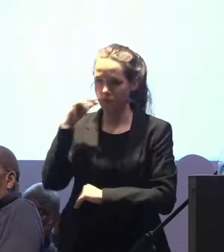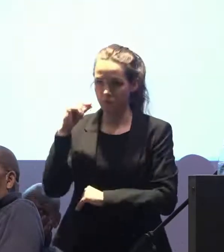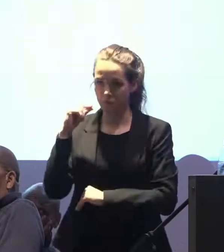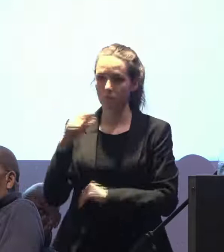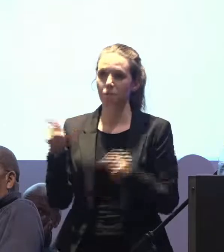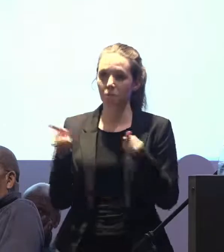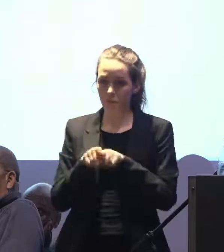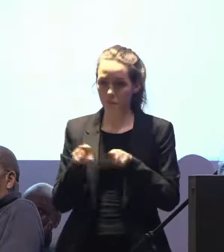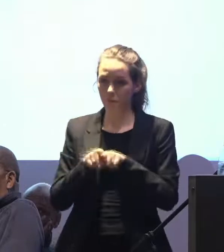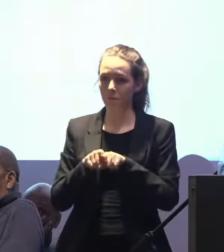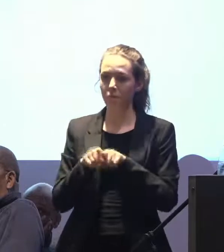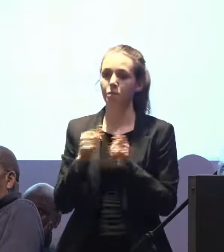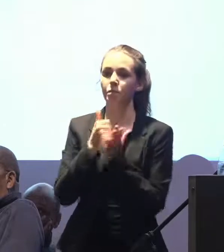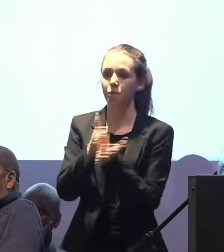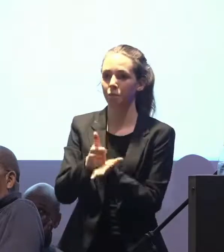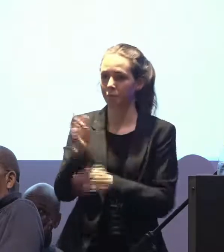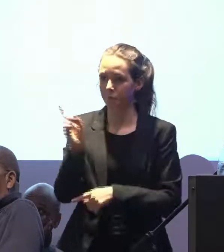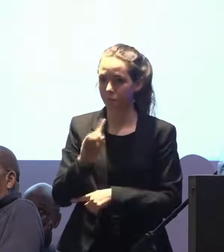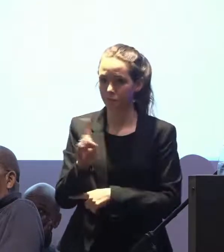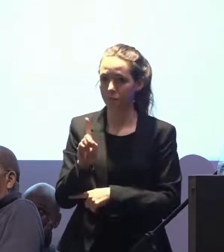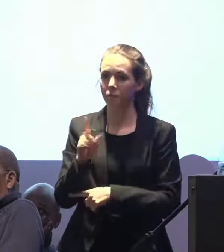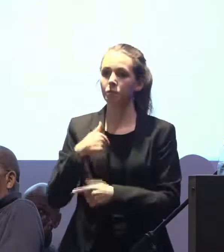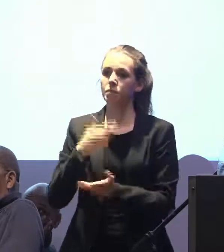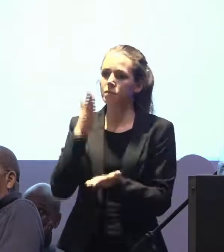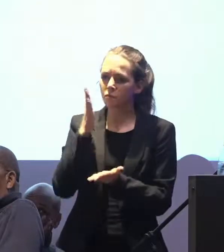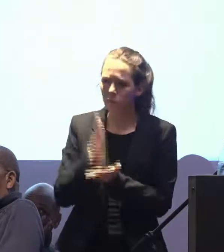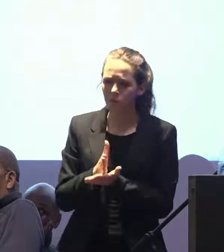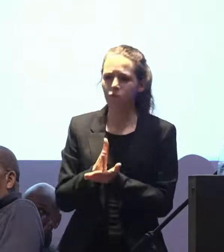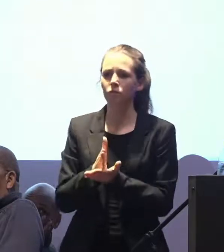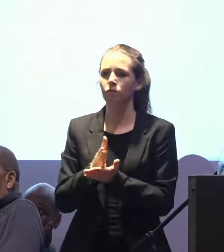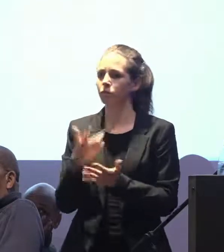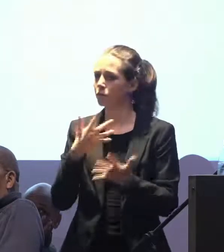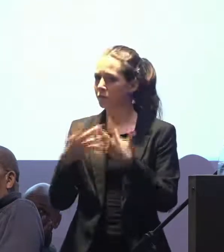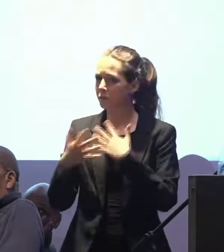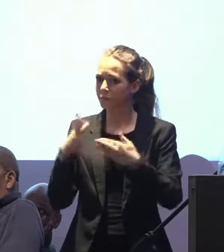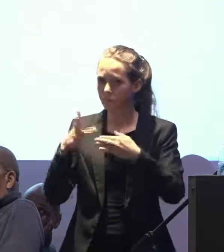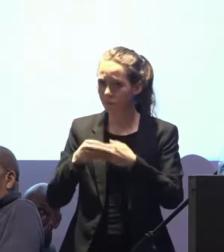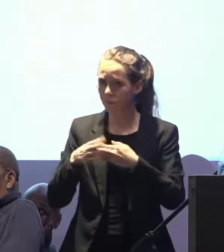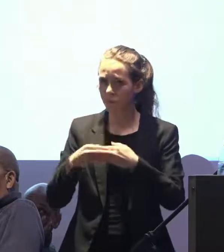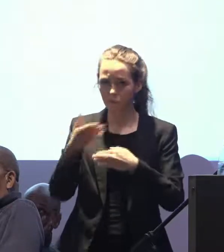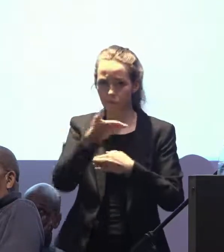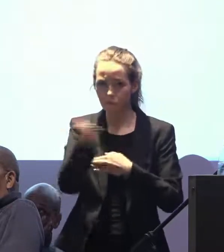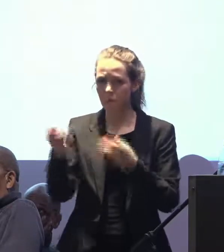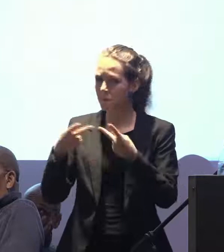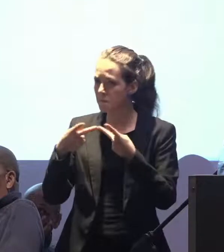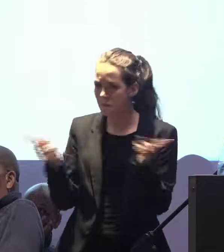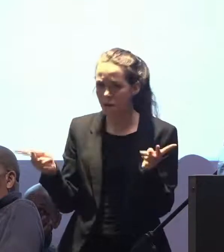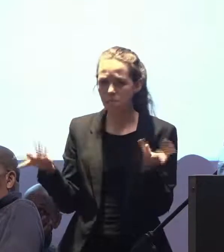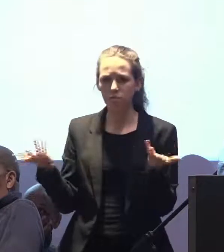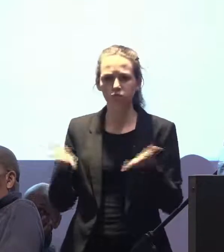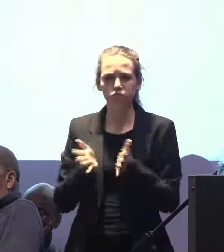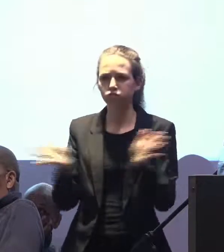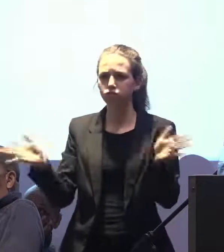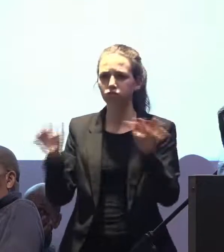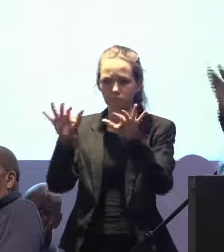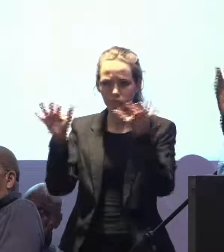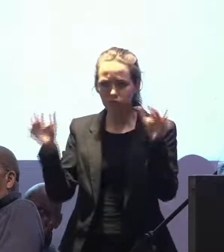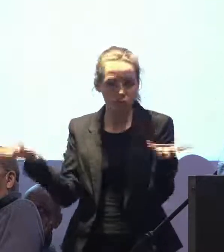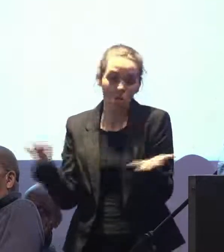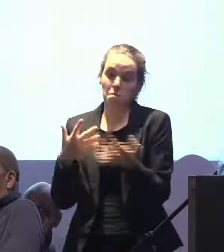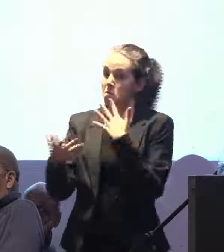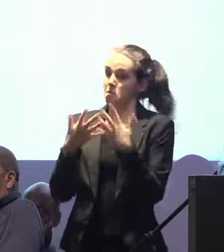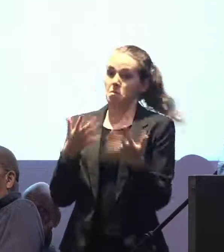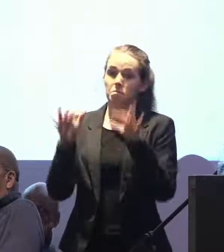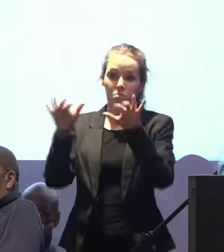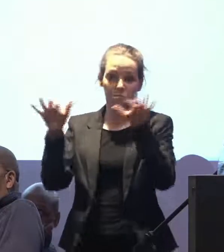the purpose of ensuring that members of the public and in general, including anyone